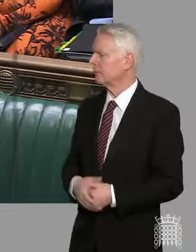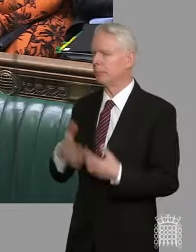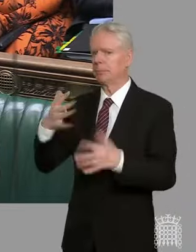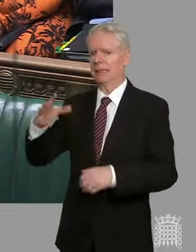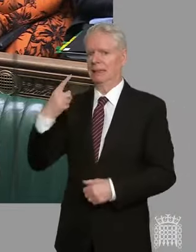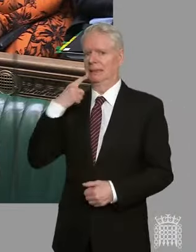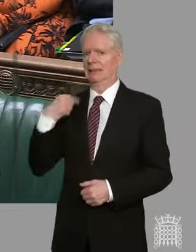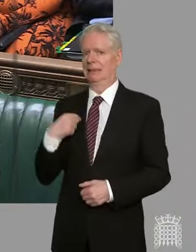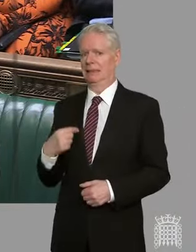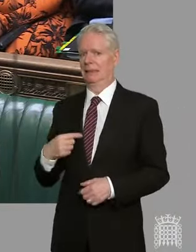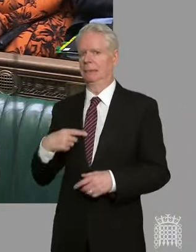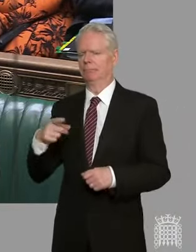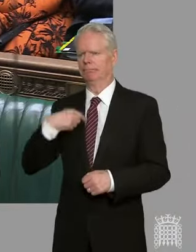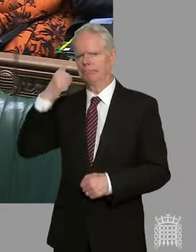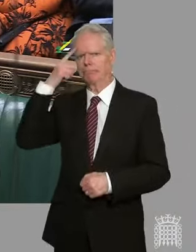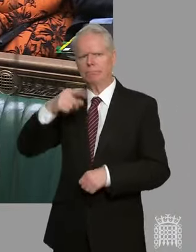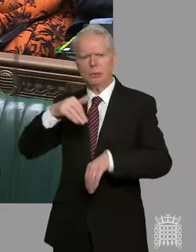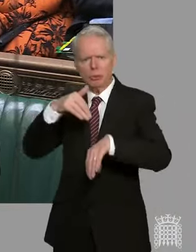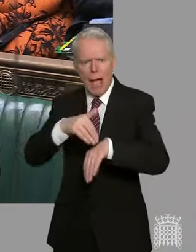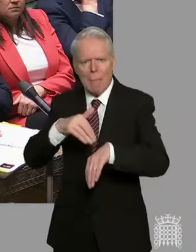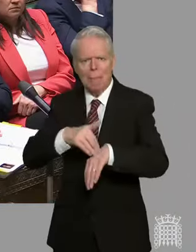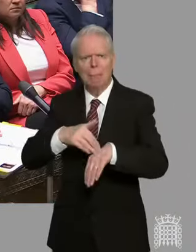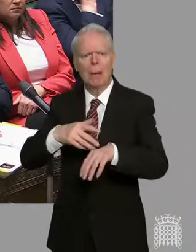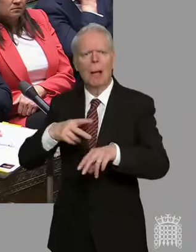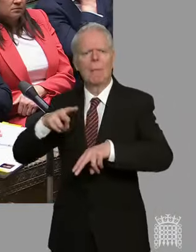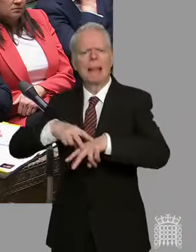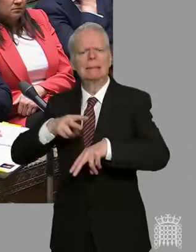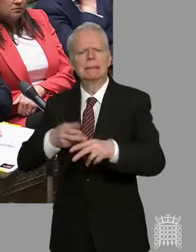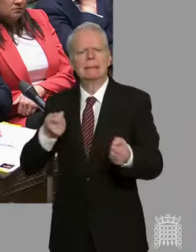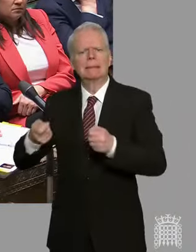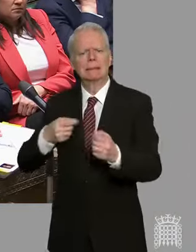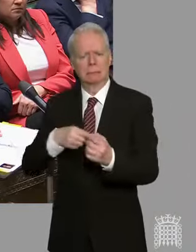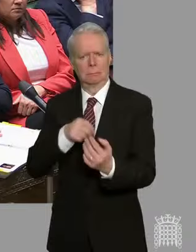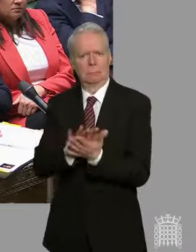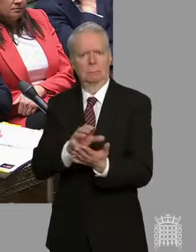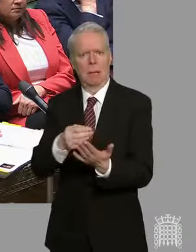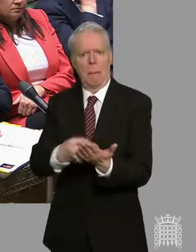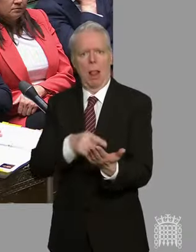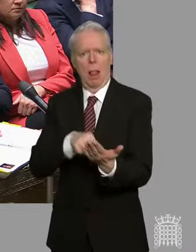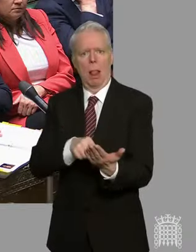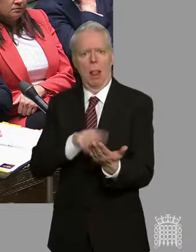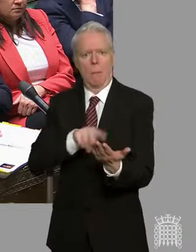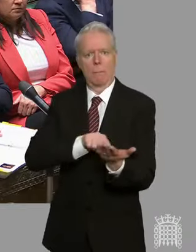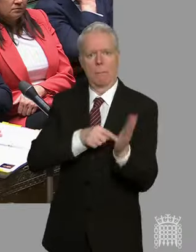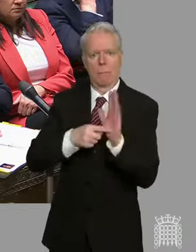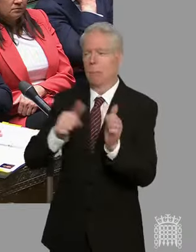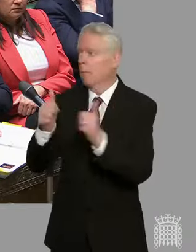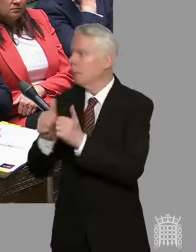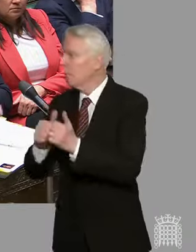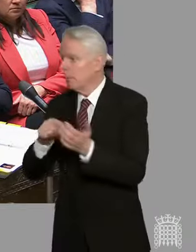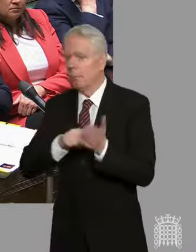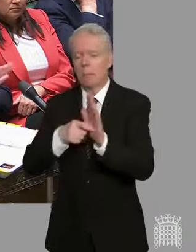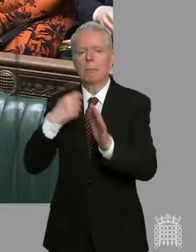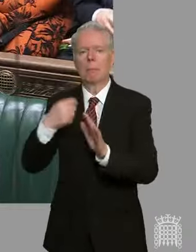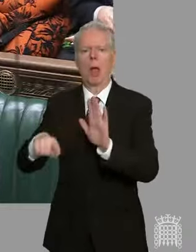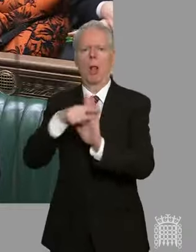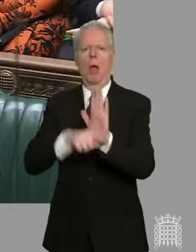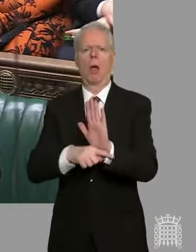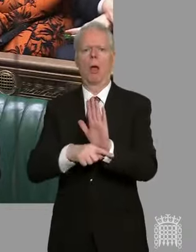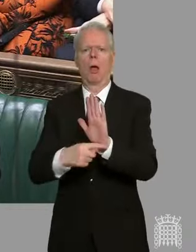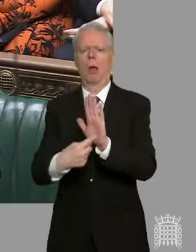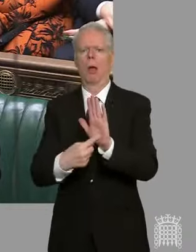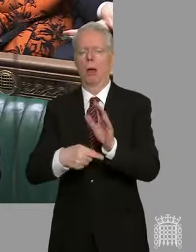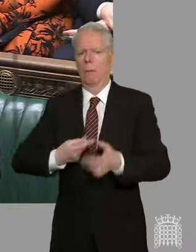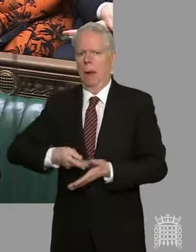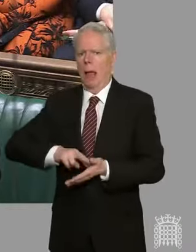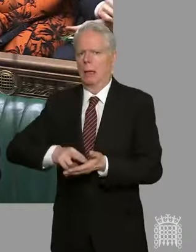seize and destroy knives found on private property and a new criminal offence of possessing a bladed article with intent to cause harm. Plus, Mr